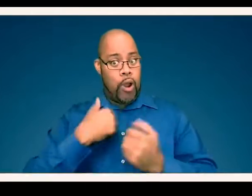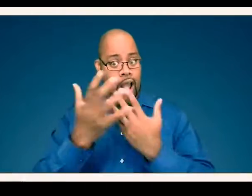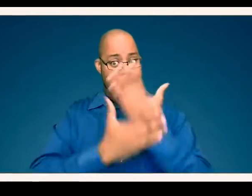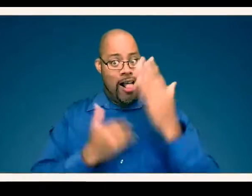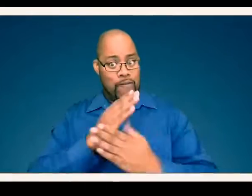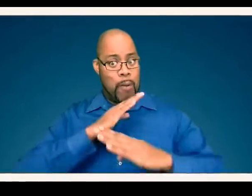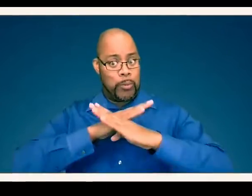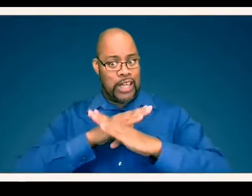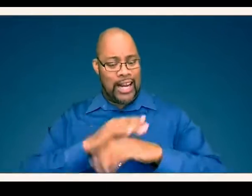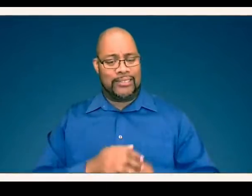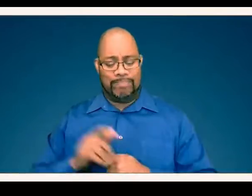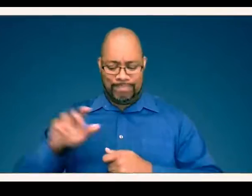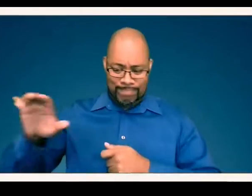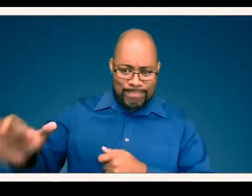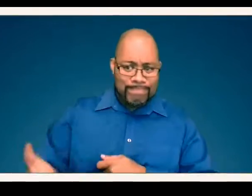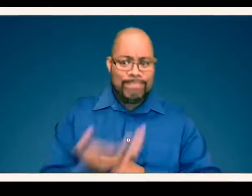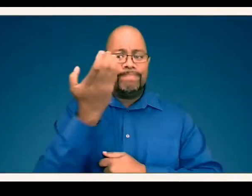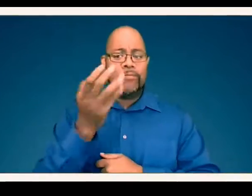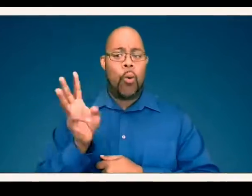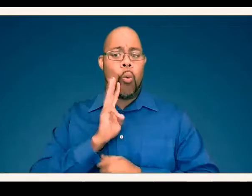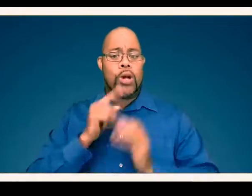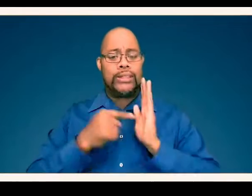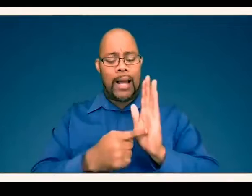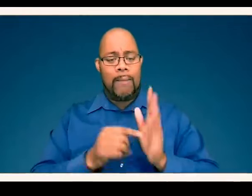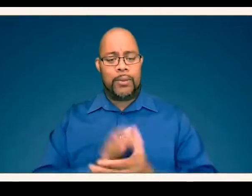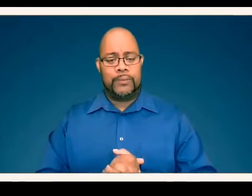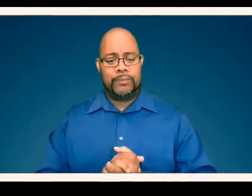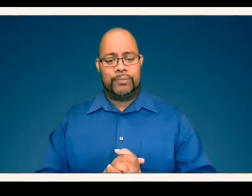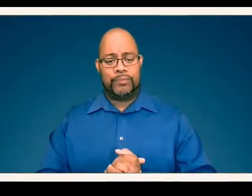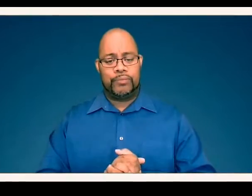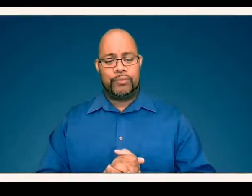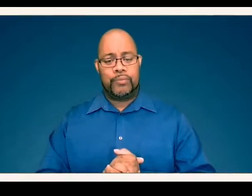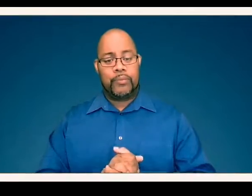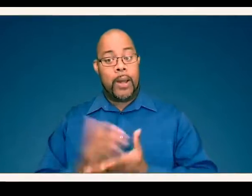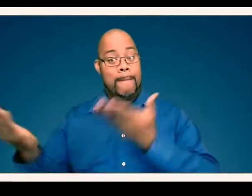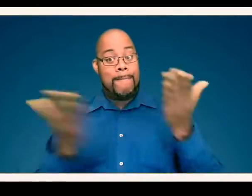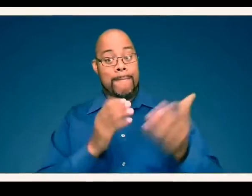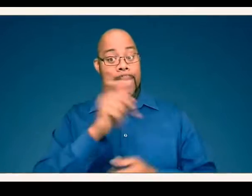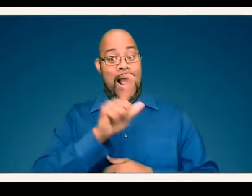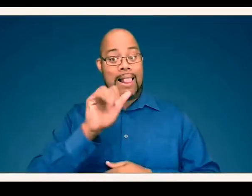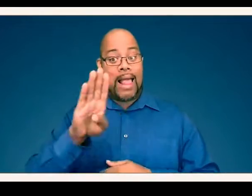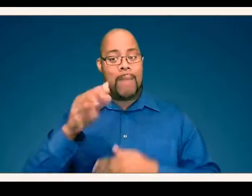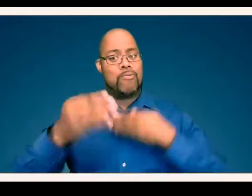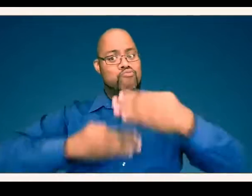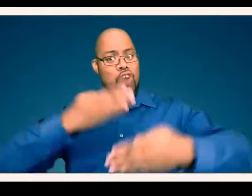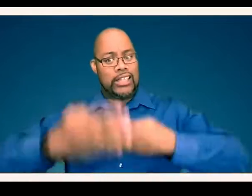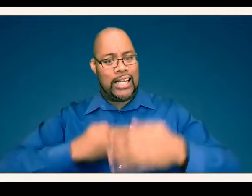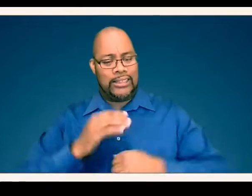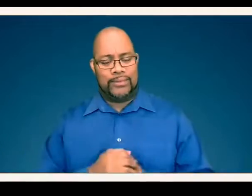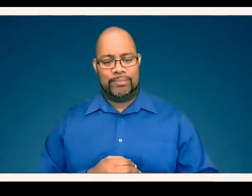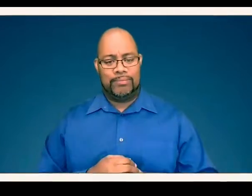all gloved up, take our water sample, and then we're going to take that back to the lab to be processed.